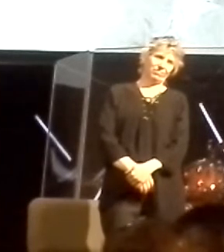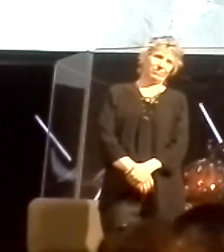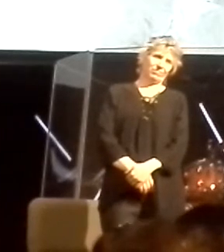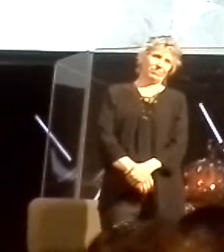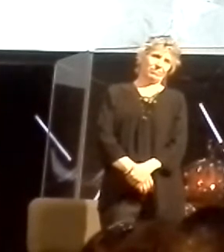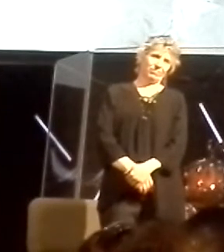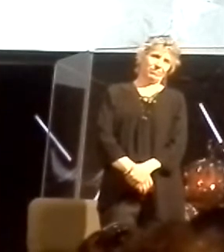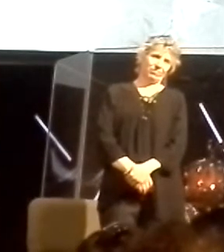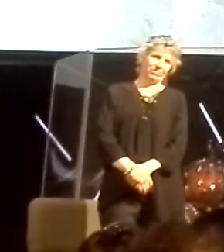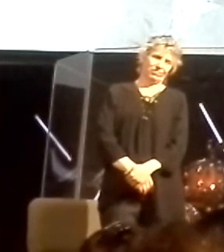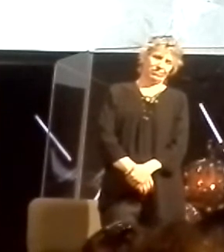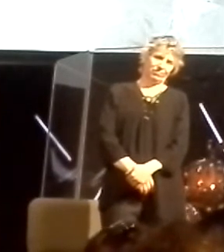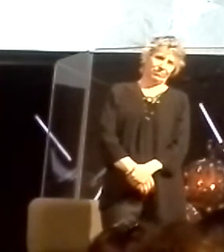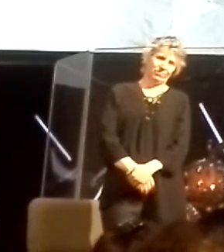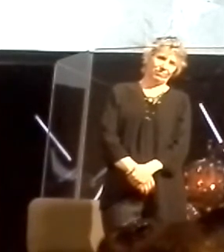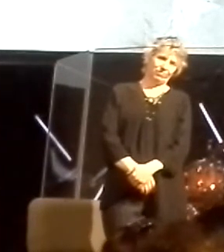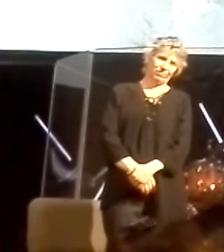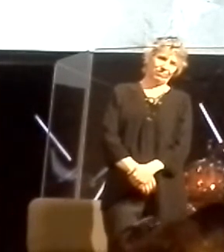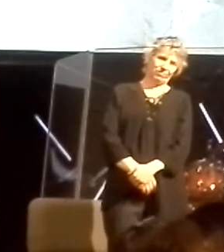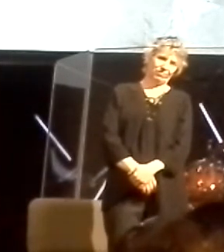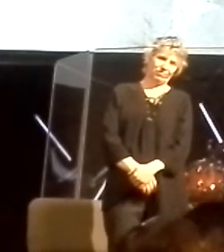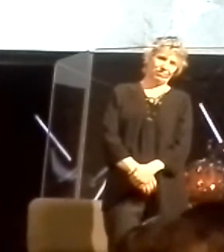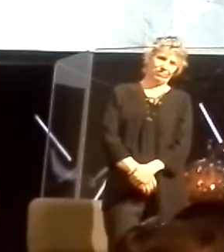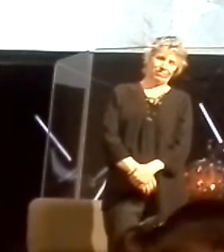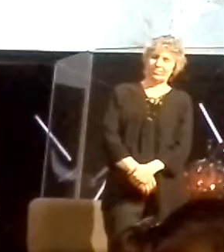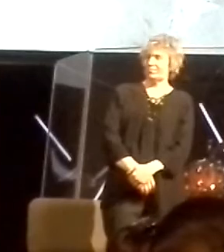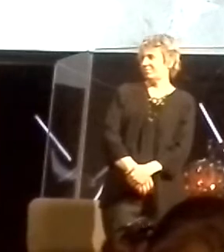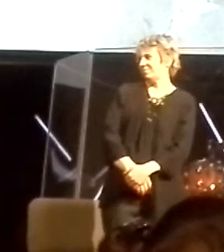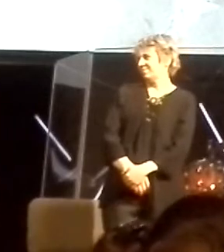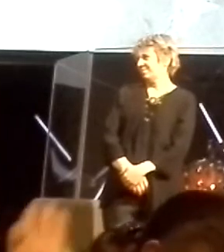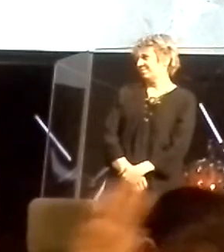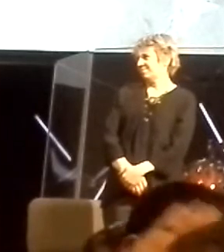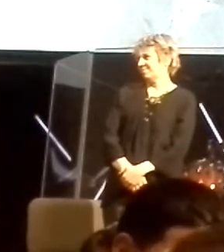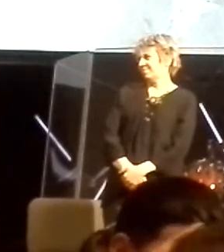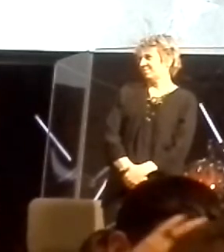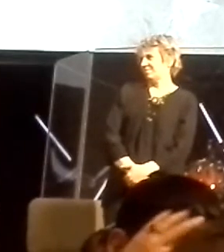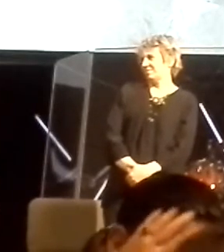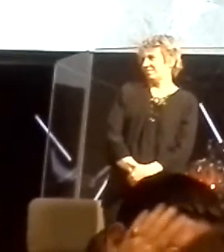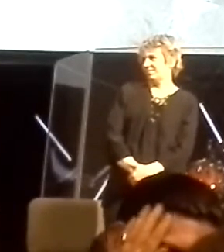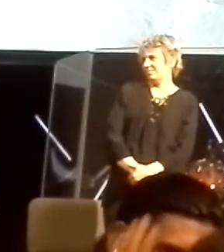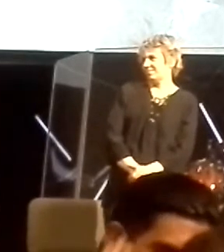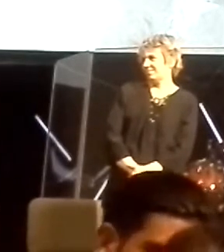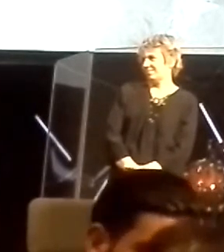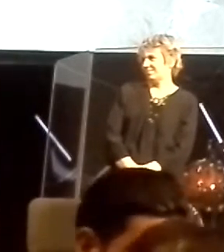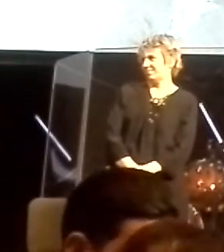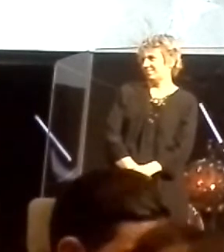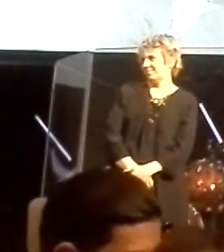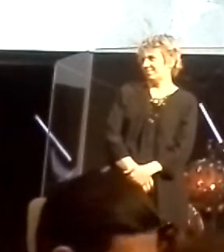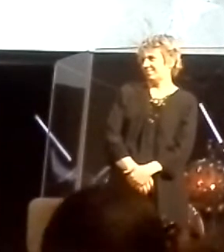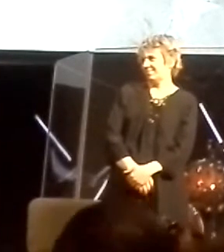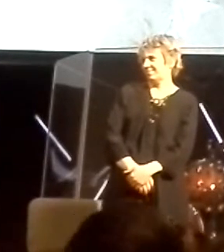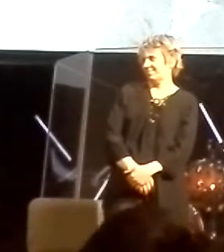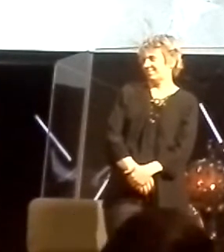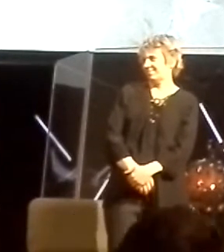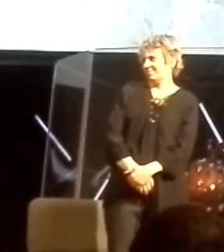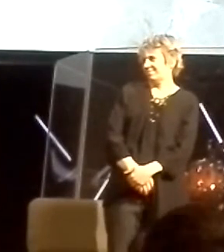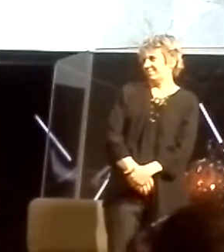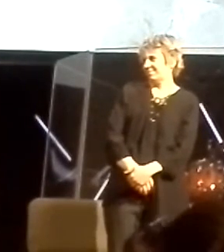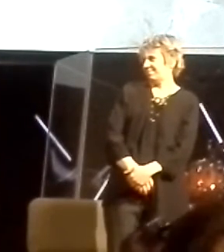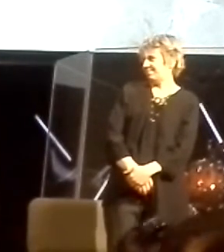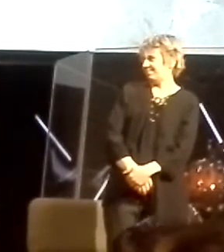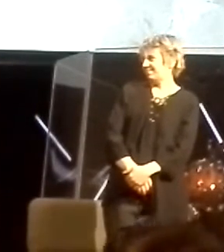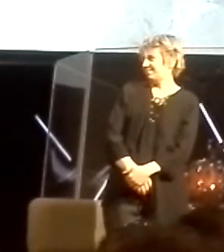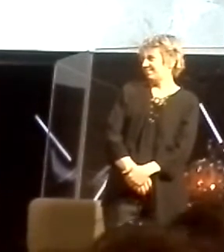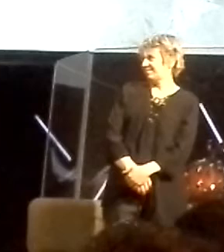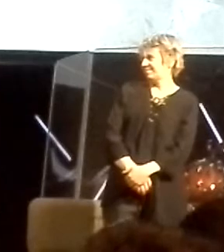Just a thought of your knees in breeze And I cry,